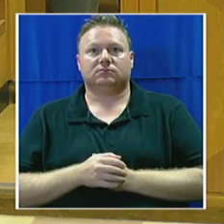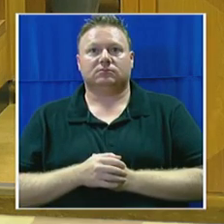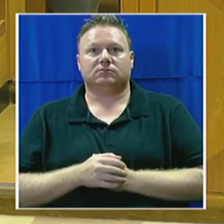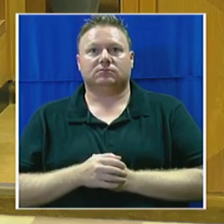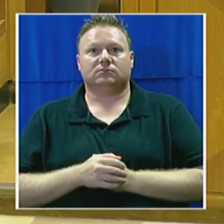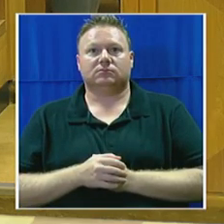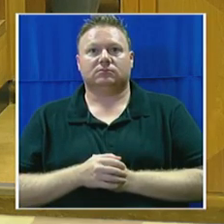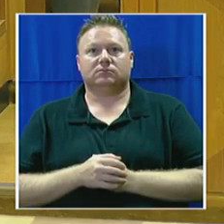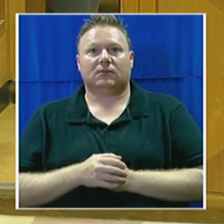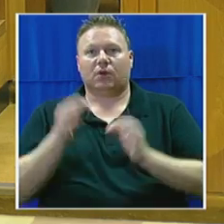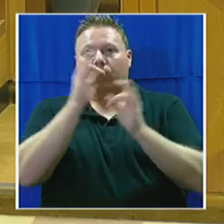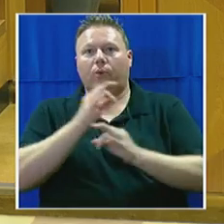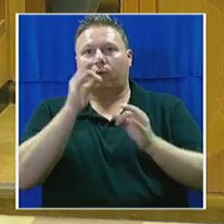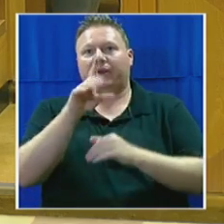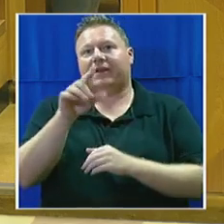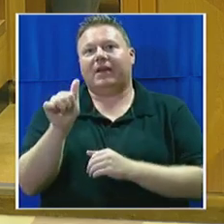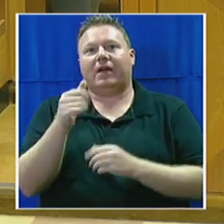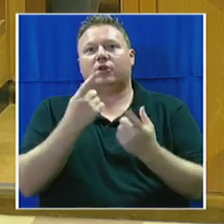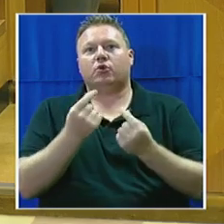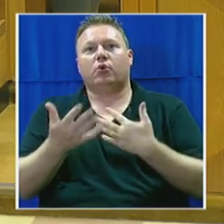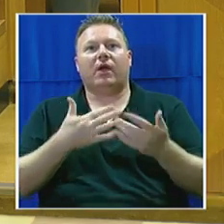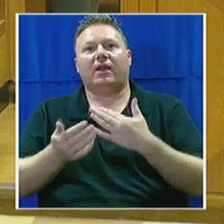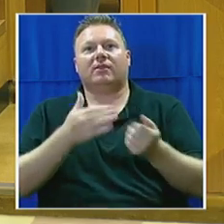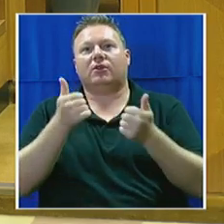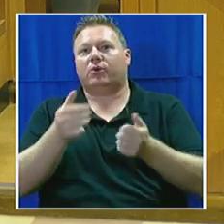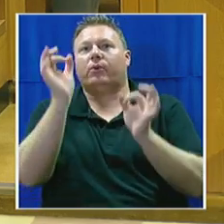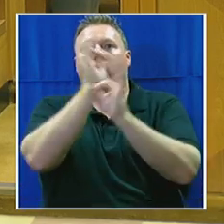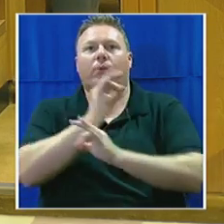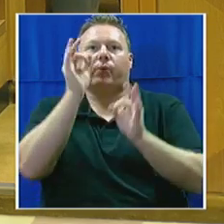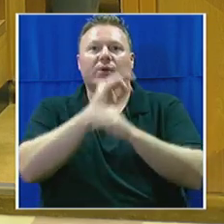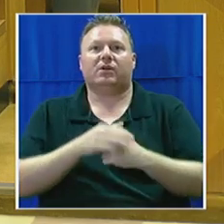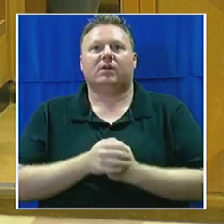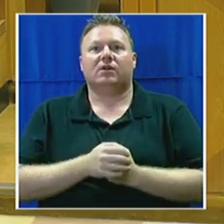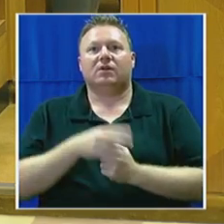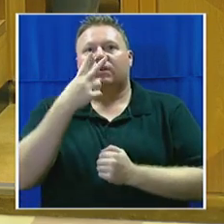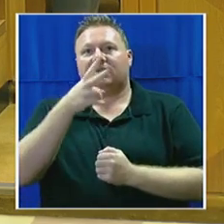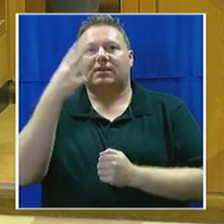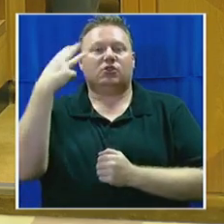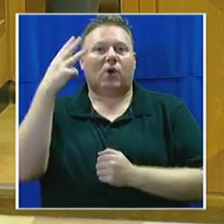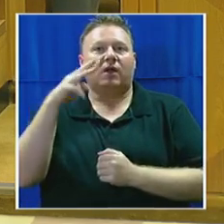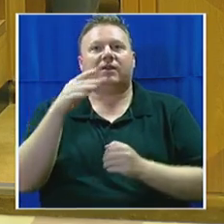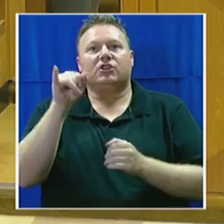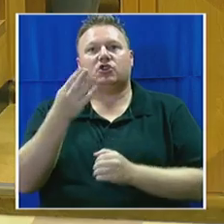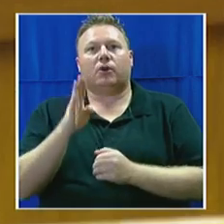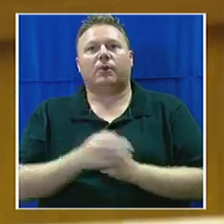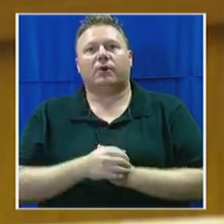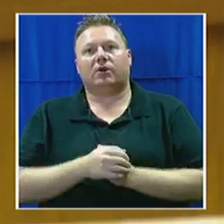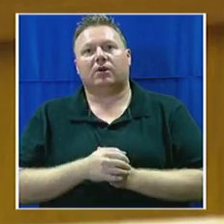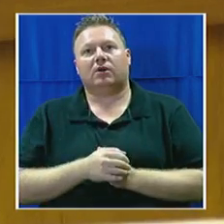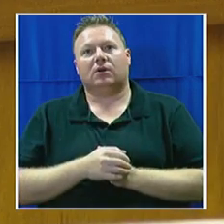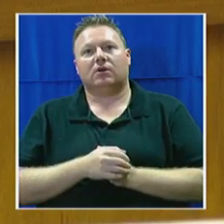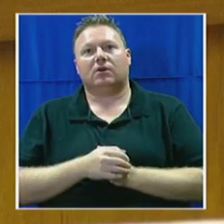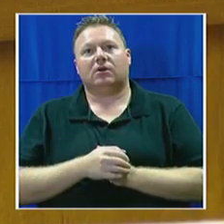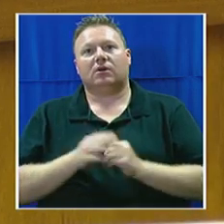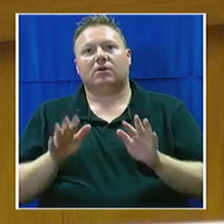There is no DA that is doing anything good. We can see Tshwane and Johannesburg, they have Order, failed. honourable members, order.